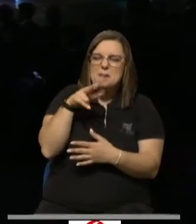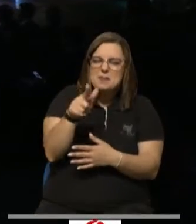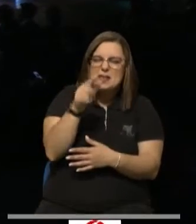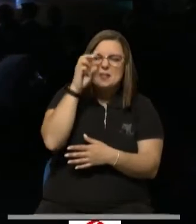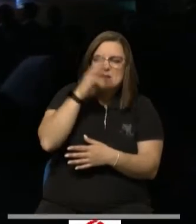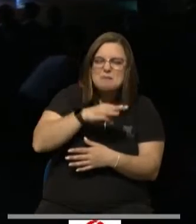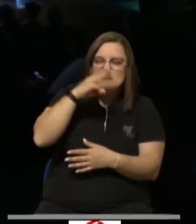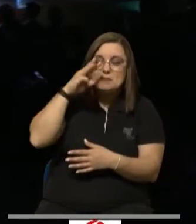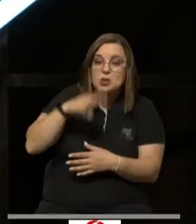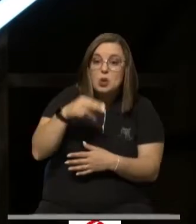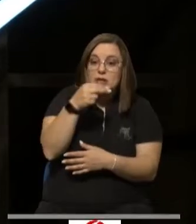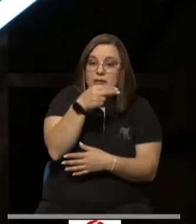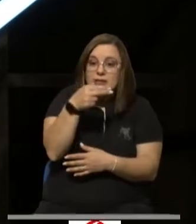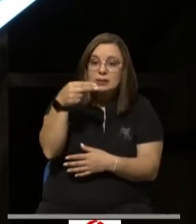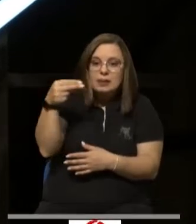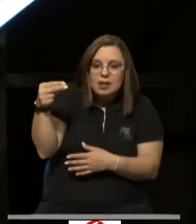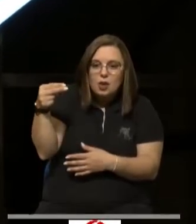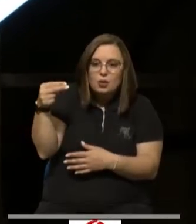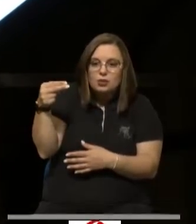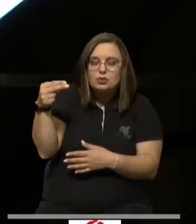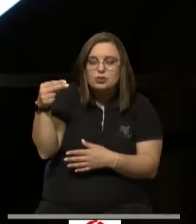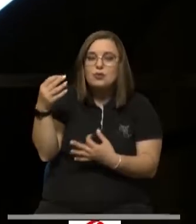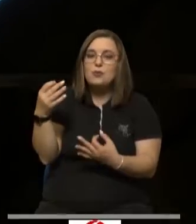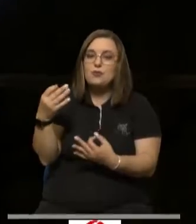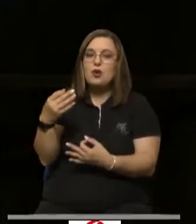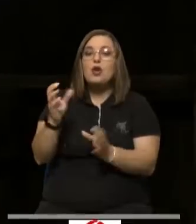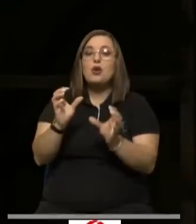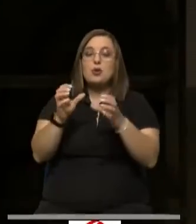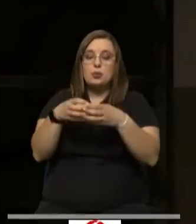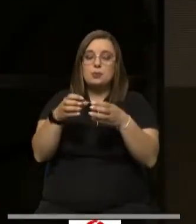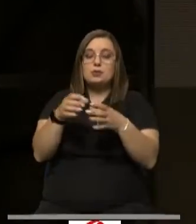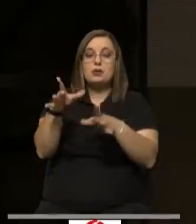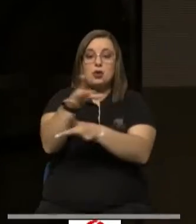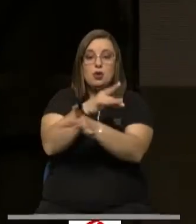had 70 billion euros